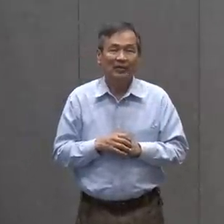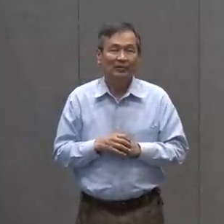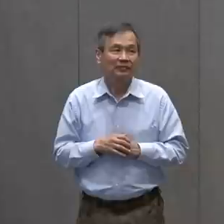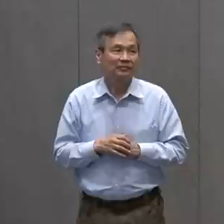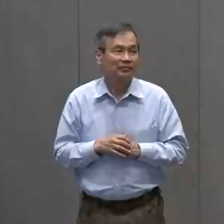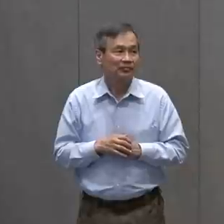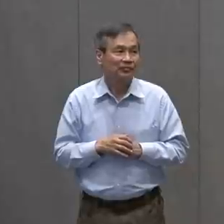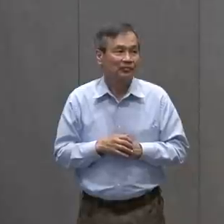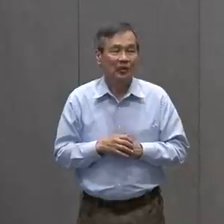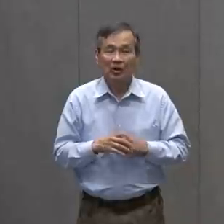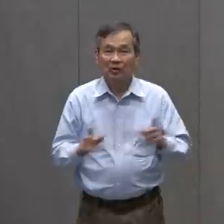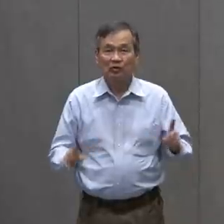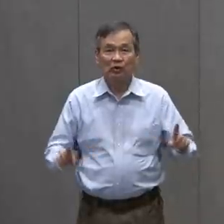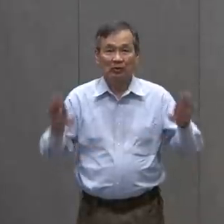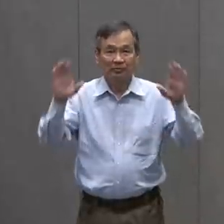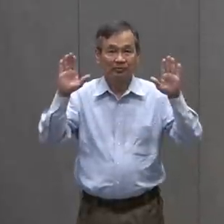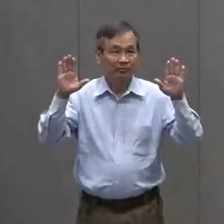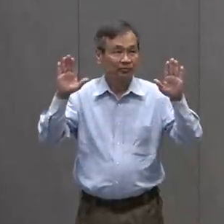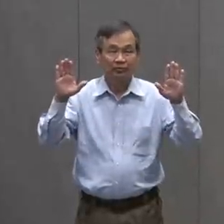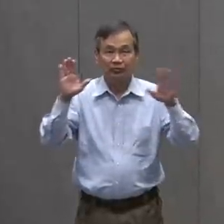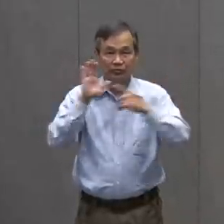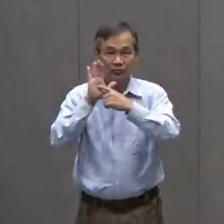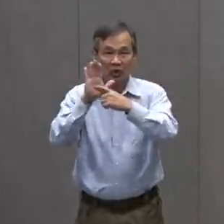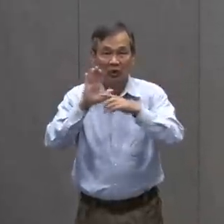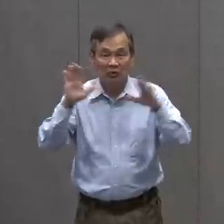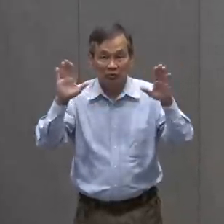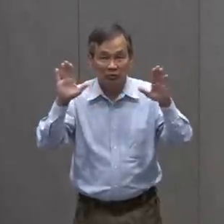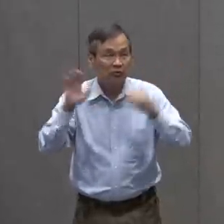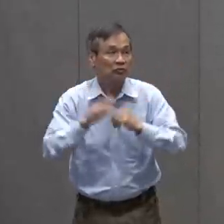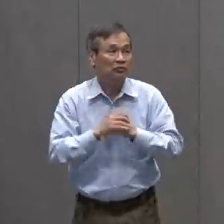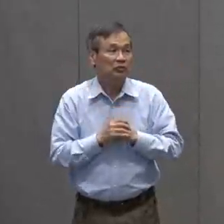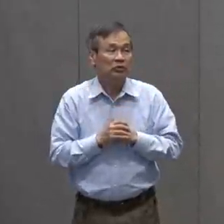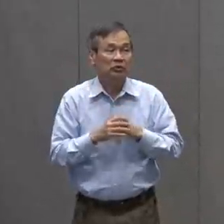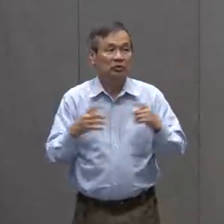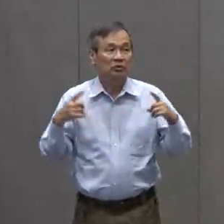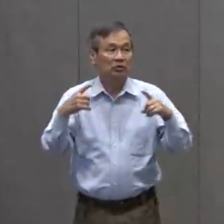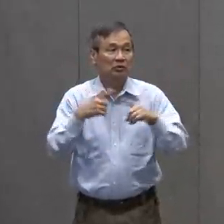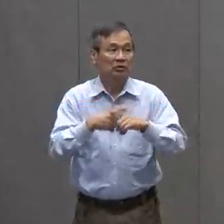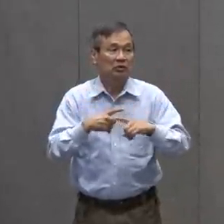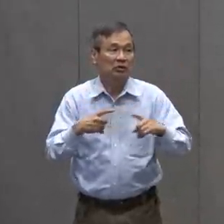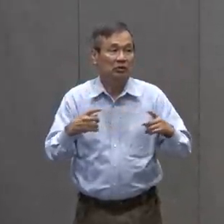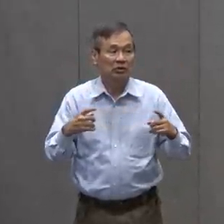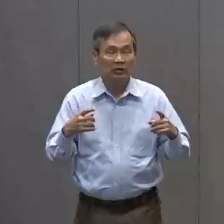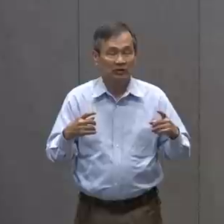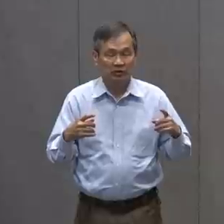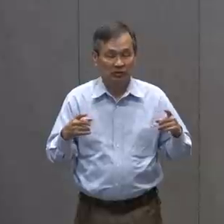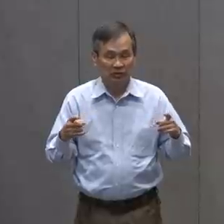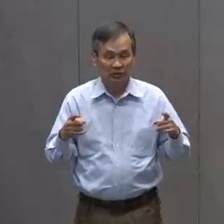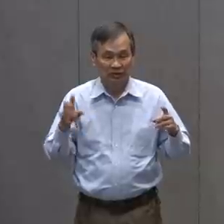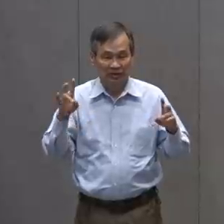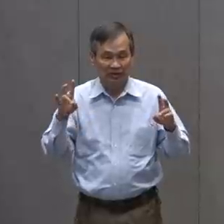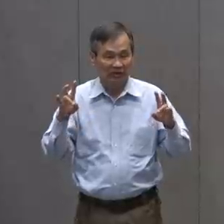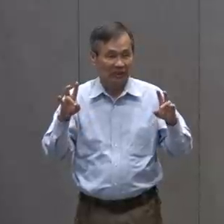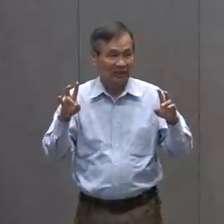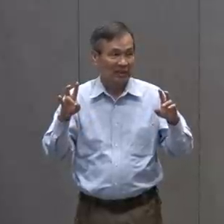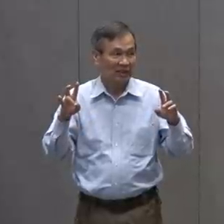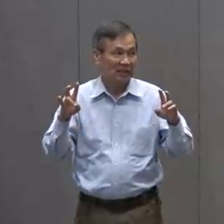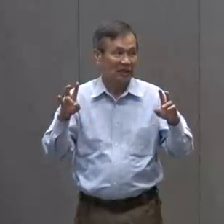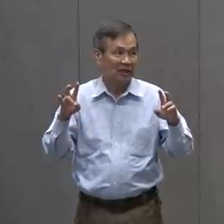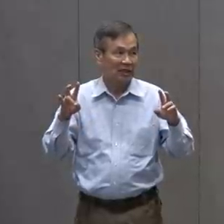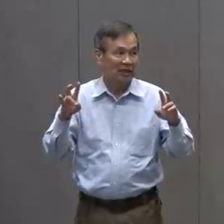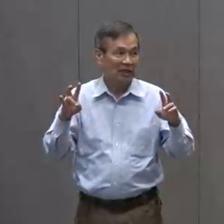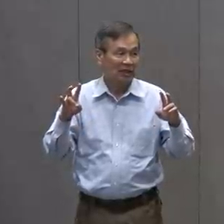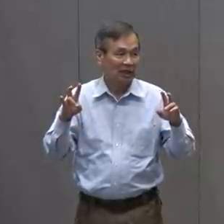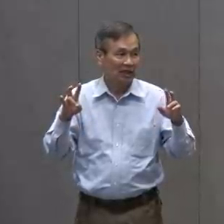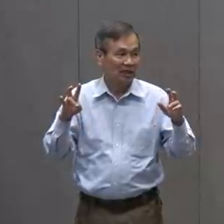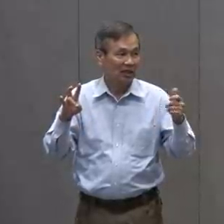We will both show you our cards. And then with multiplication war, we have to take those two, 7 and king. And so we